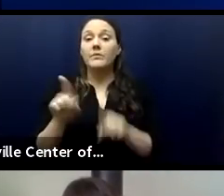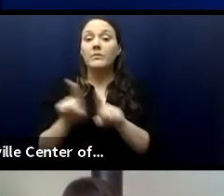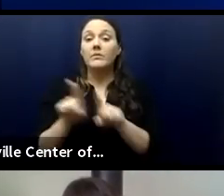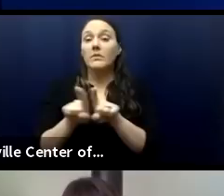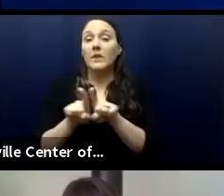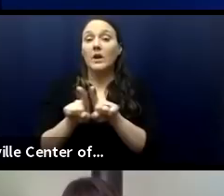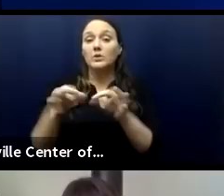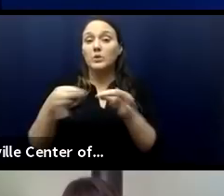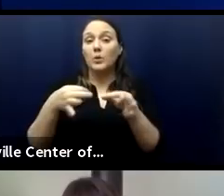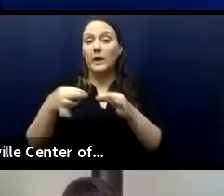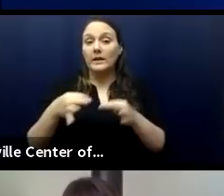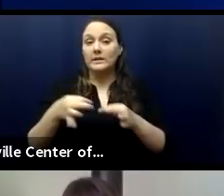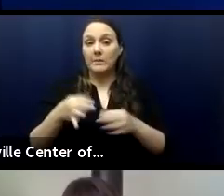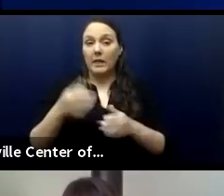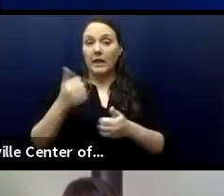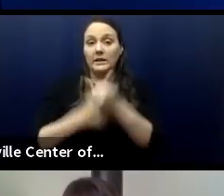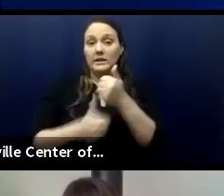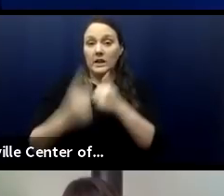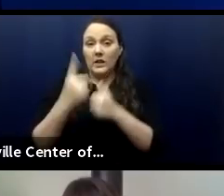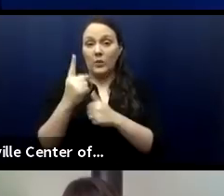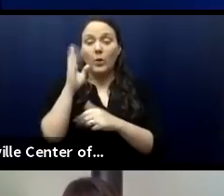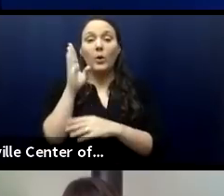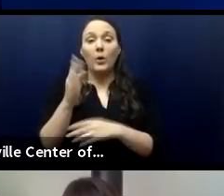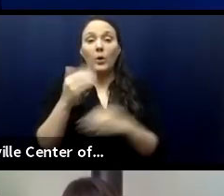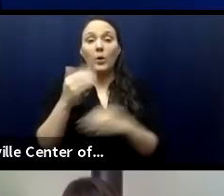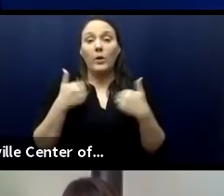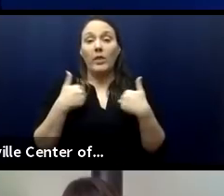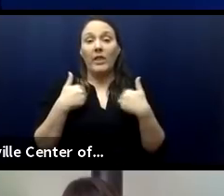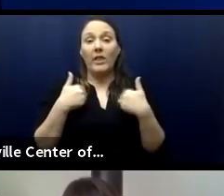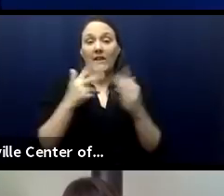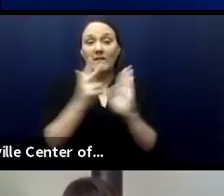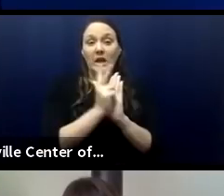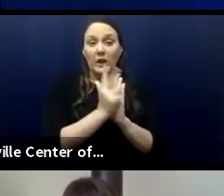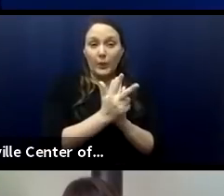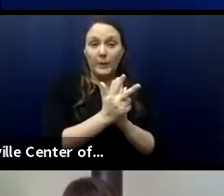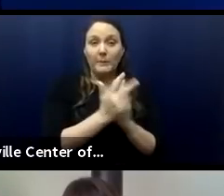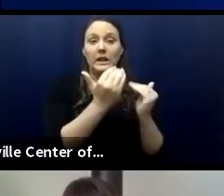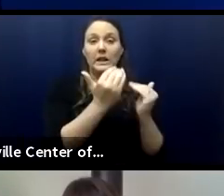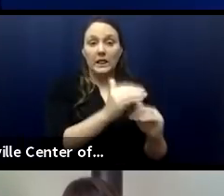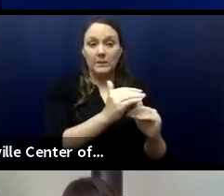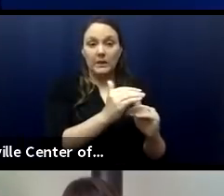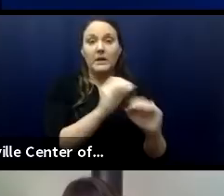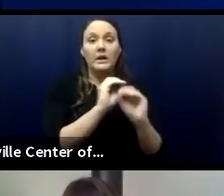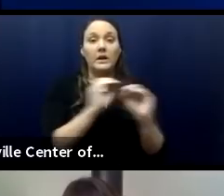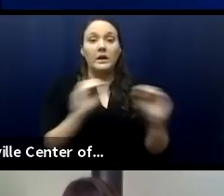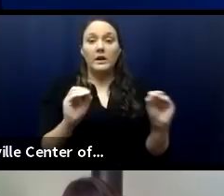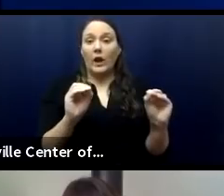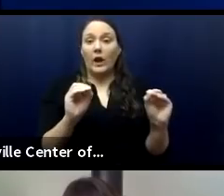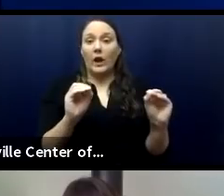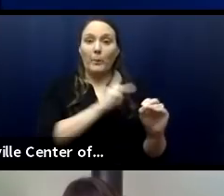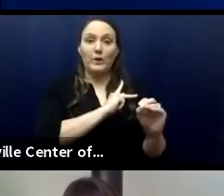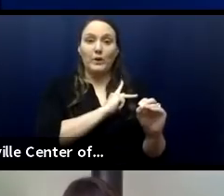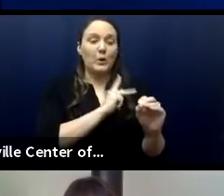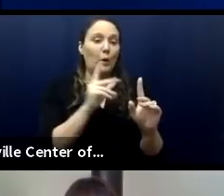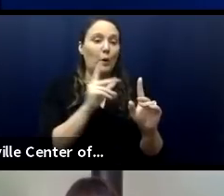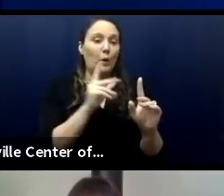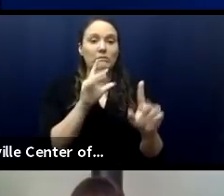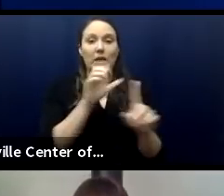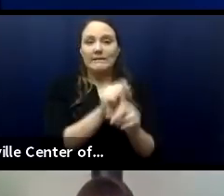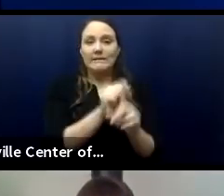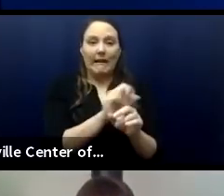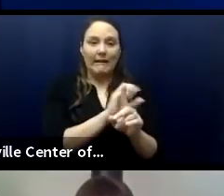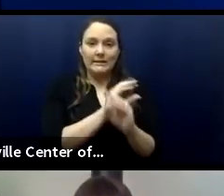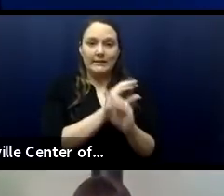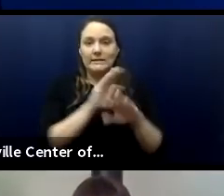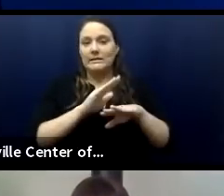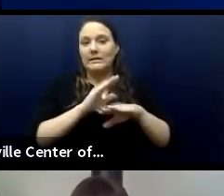that there will be a 3-minute time limit. There are to be no personal attacks on any board member, as well as no